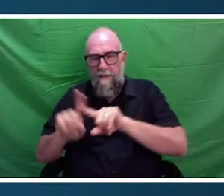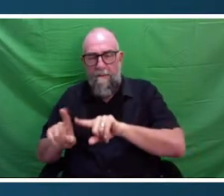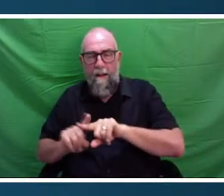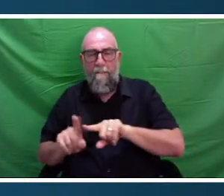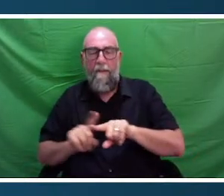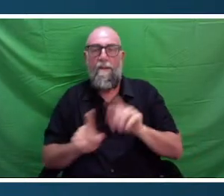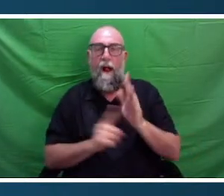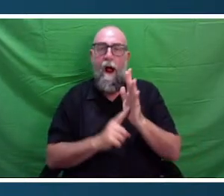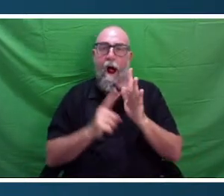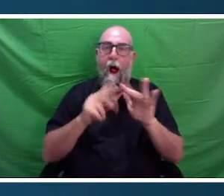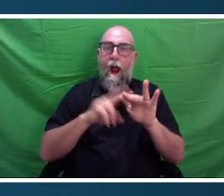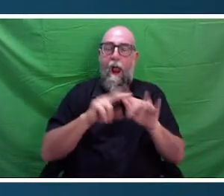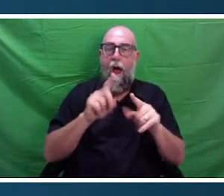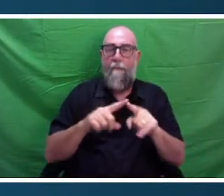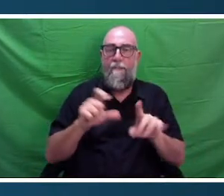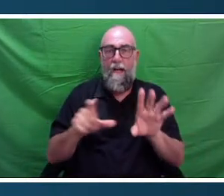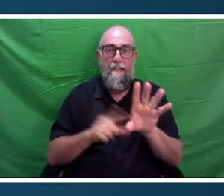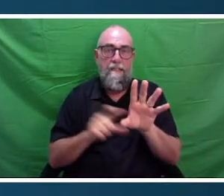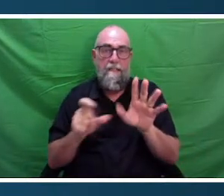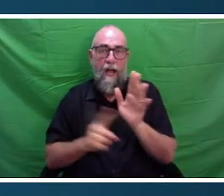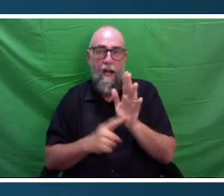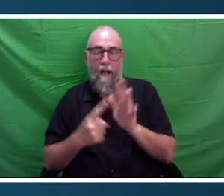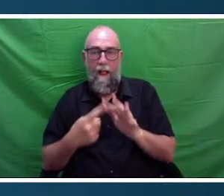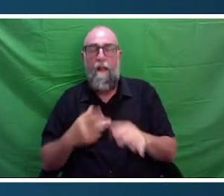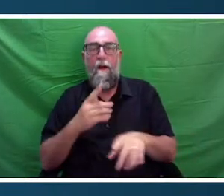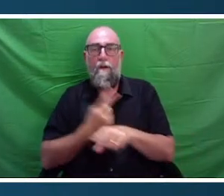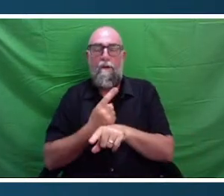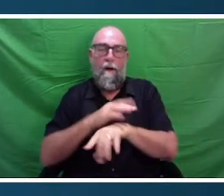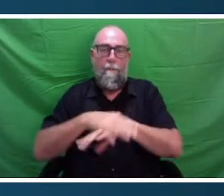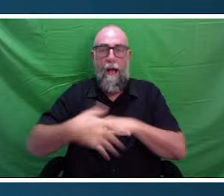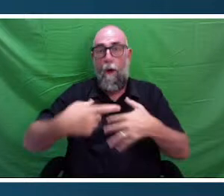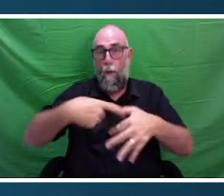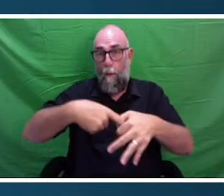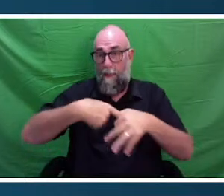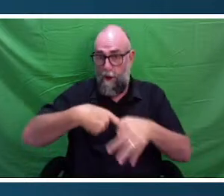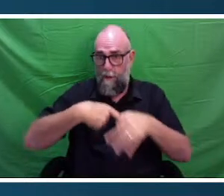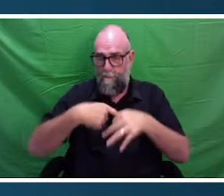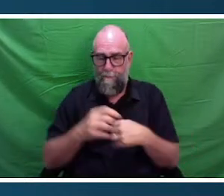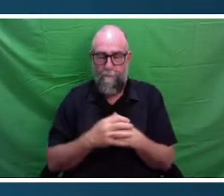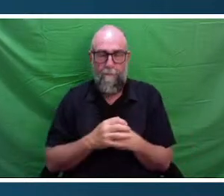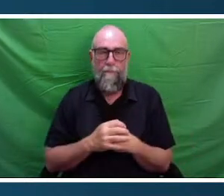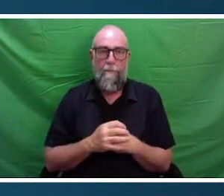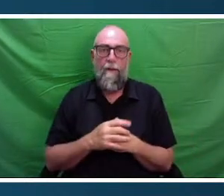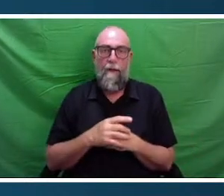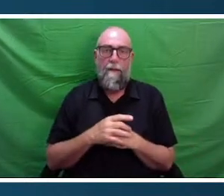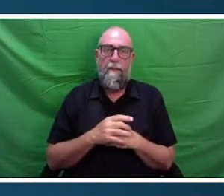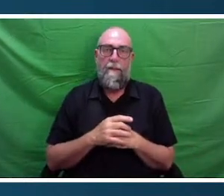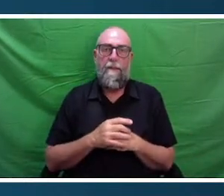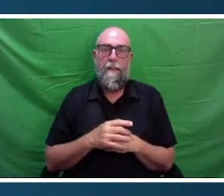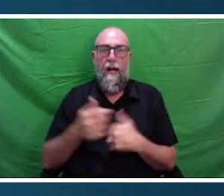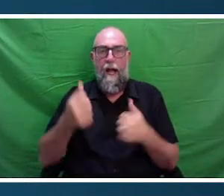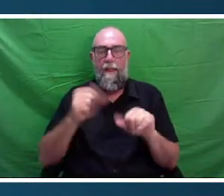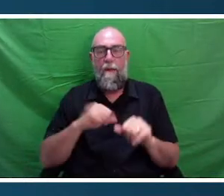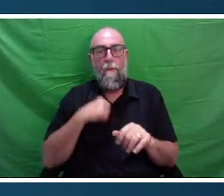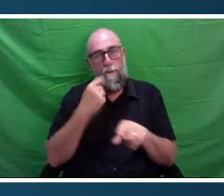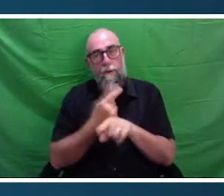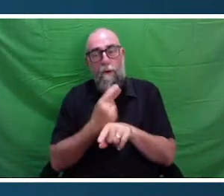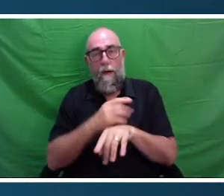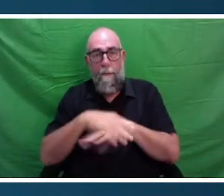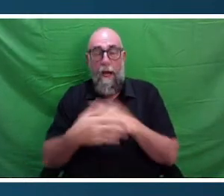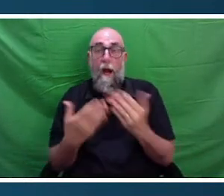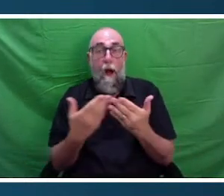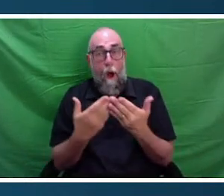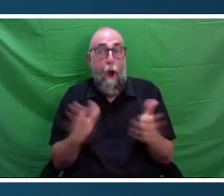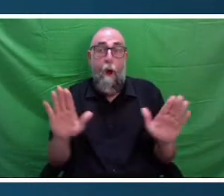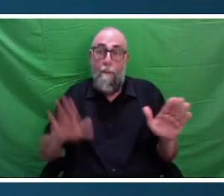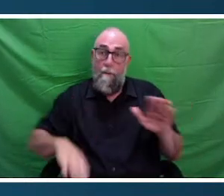one-shot, smaller scale surveys that have been done in the past. And lastly, it's going to be open access. So we'll be posting everything, hopefully really